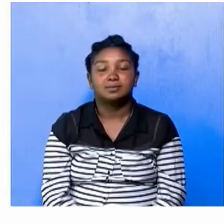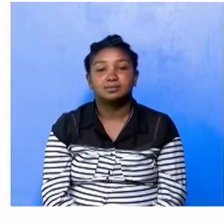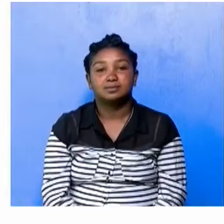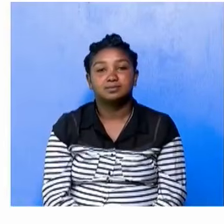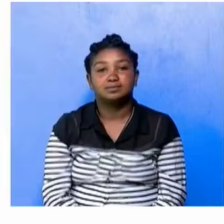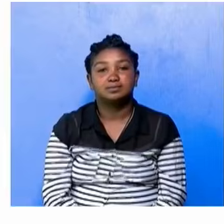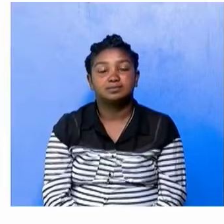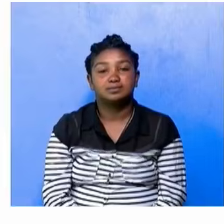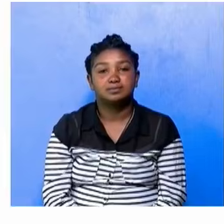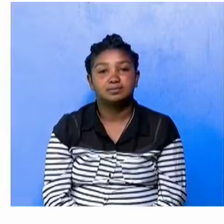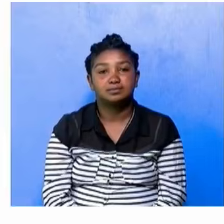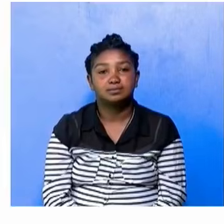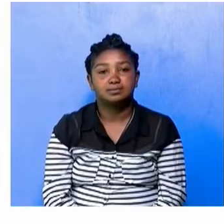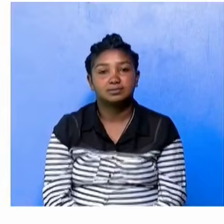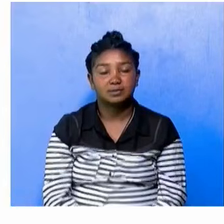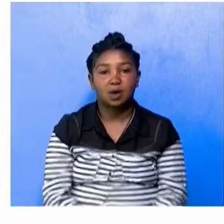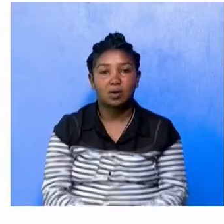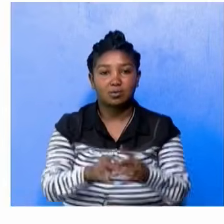Categorize